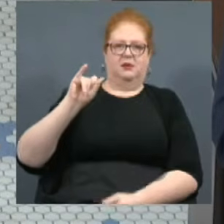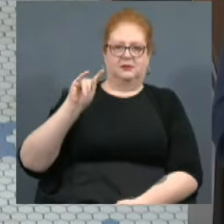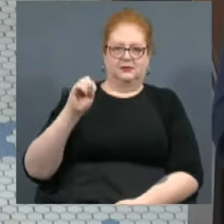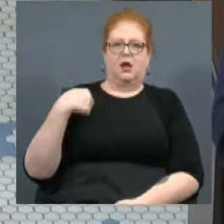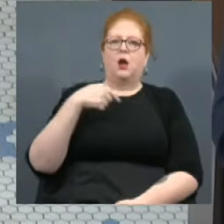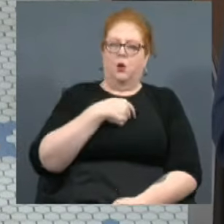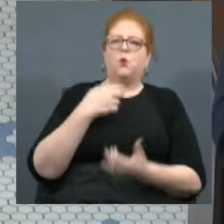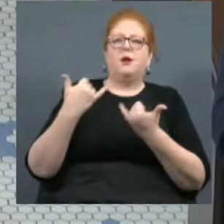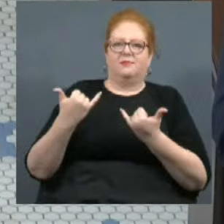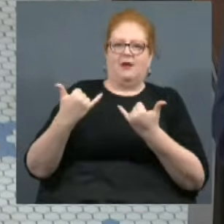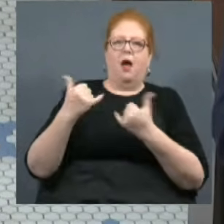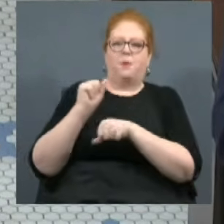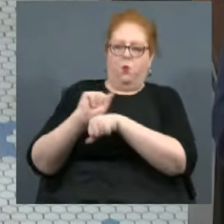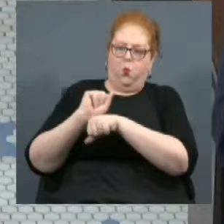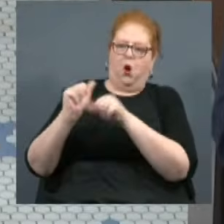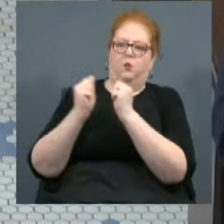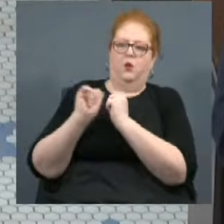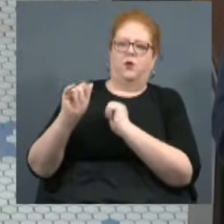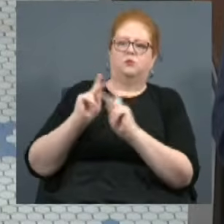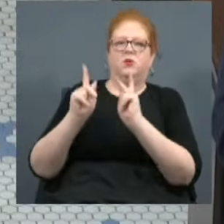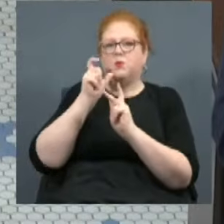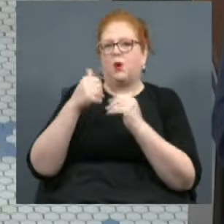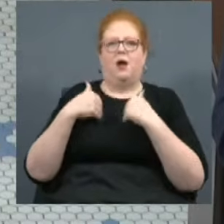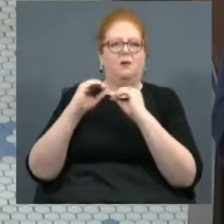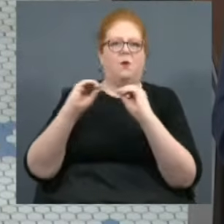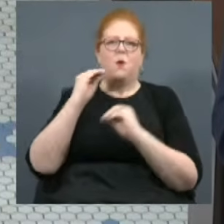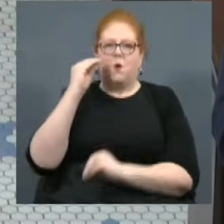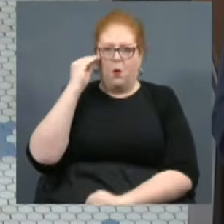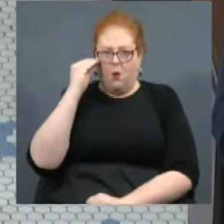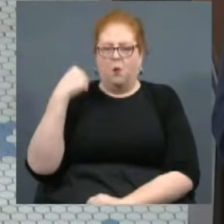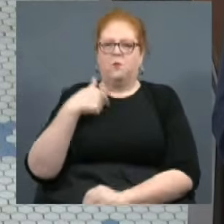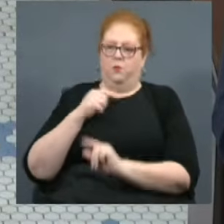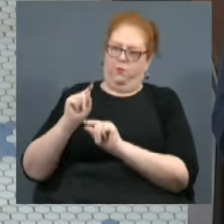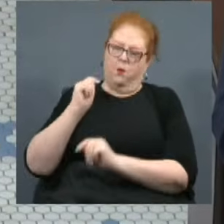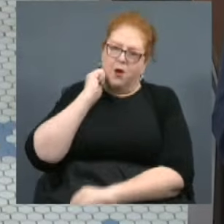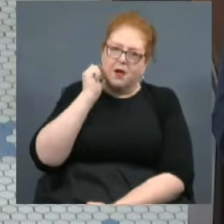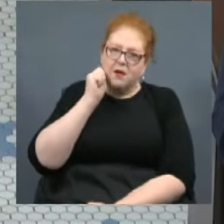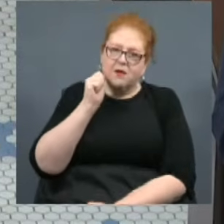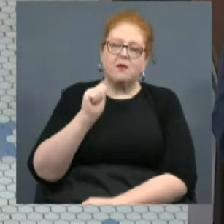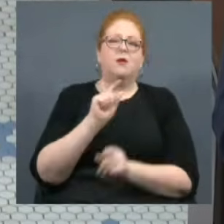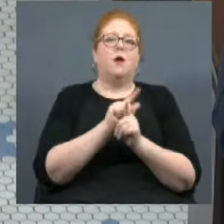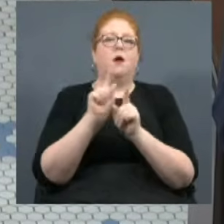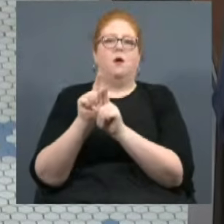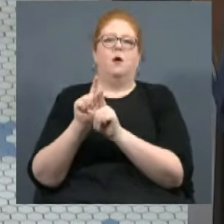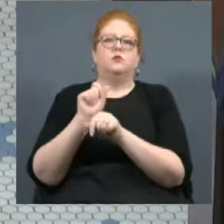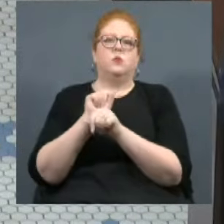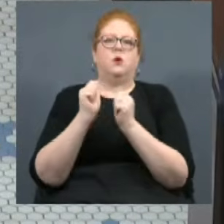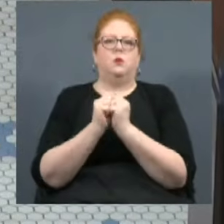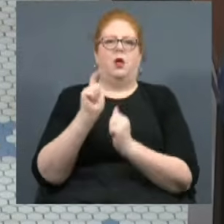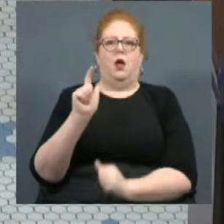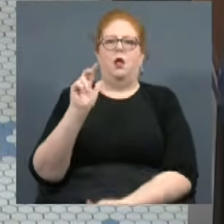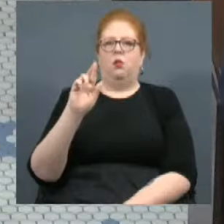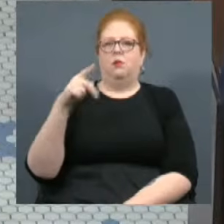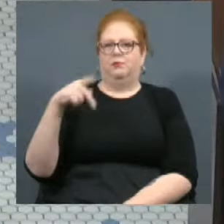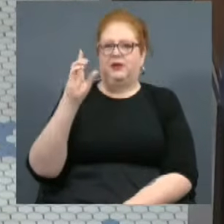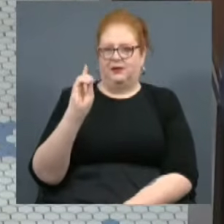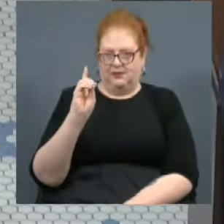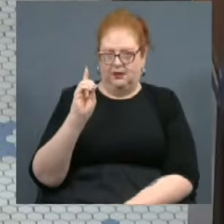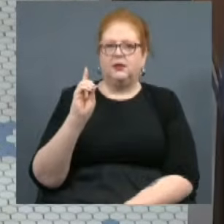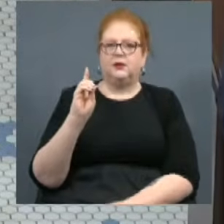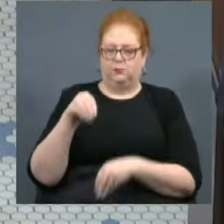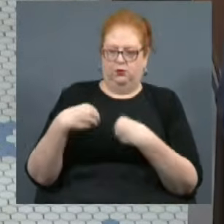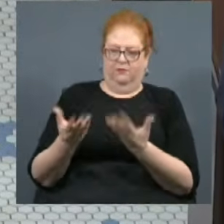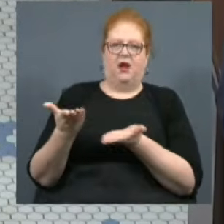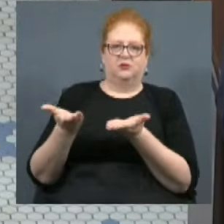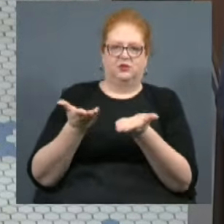at that site currently, each and every day, actually. Also, we work with Little Rock PD to provide services. Our